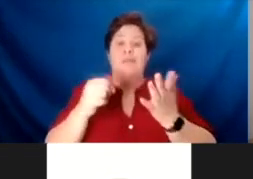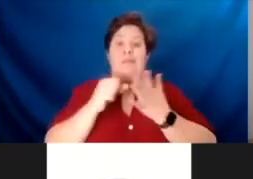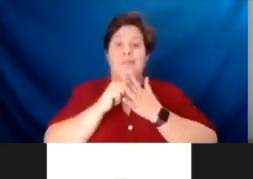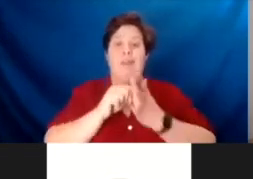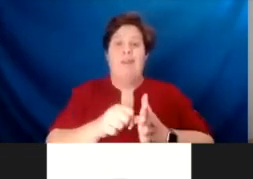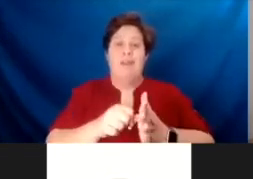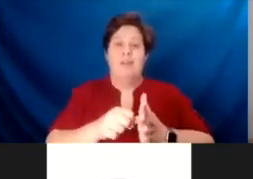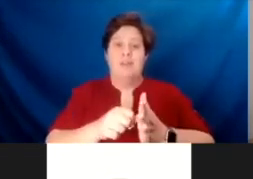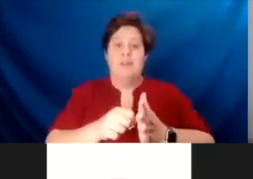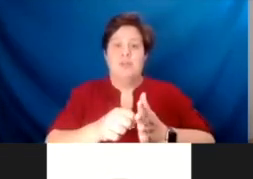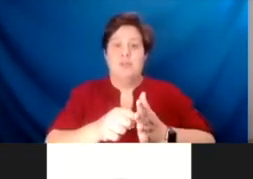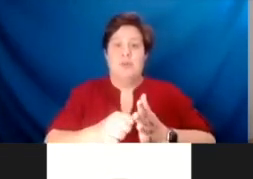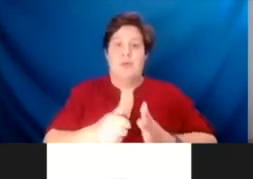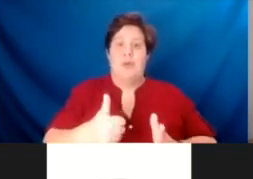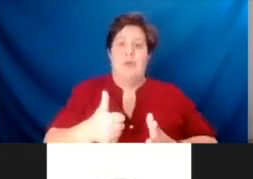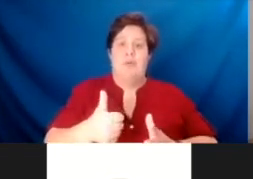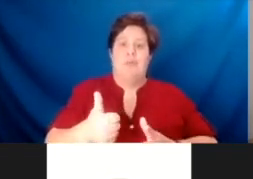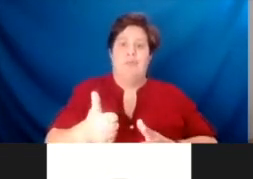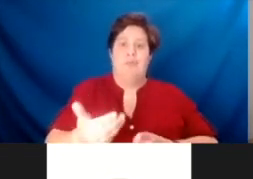to preempt what